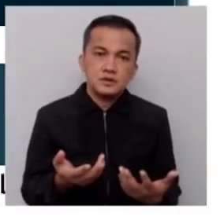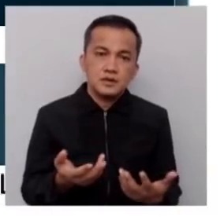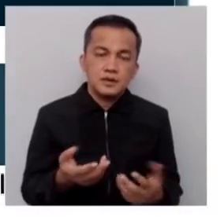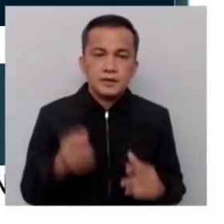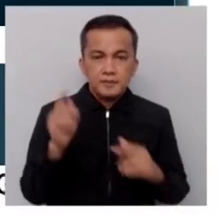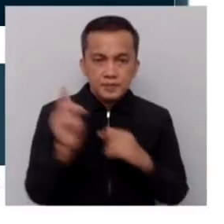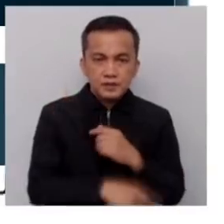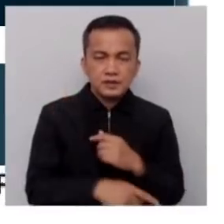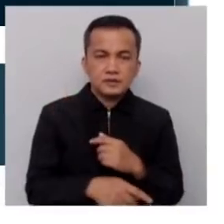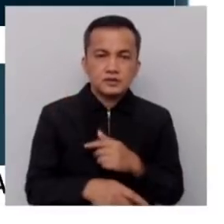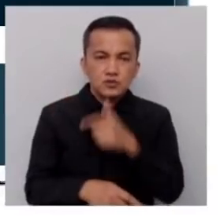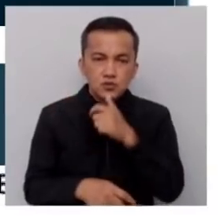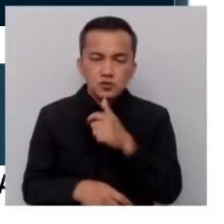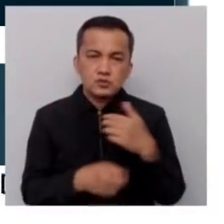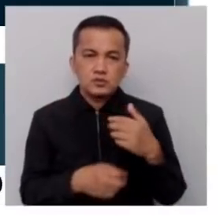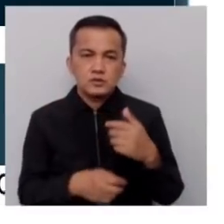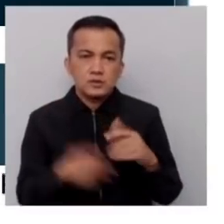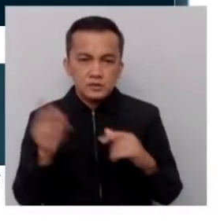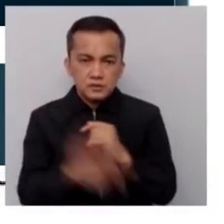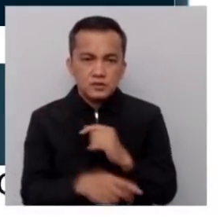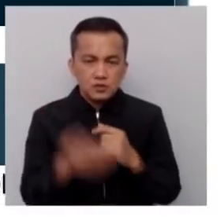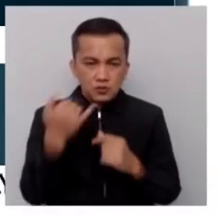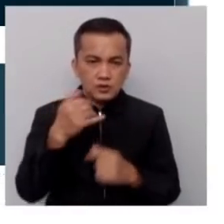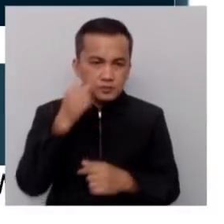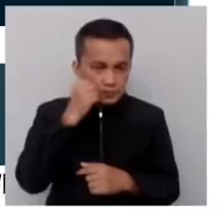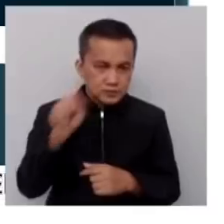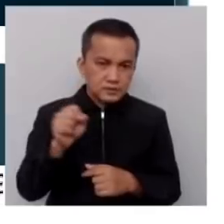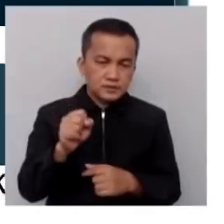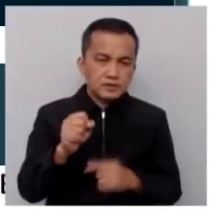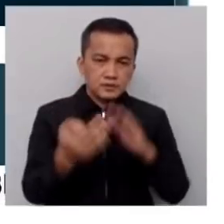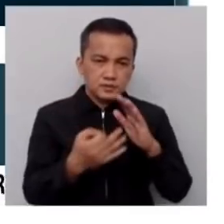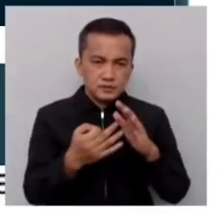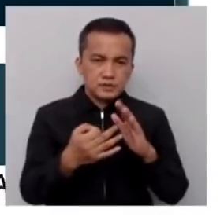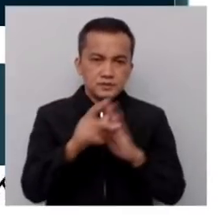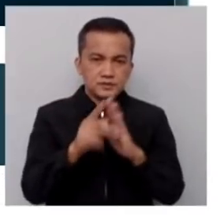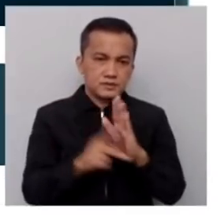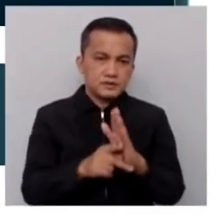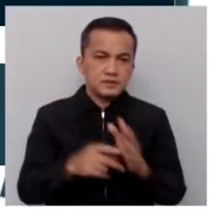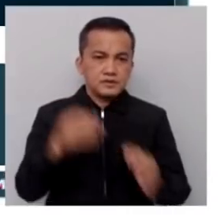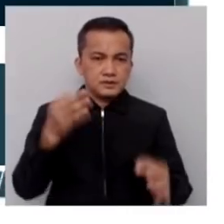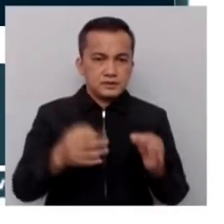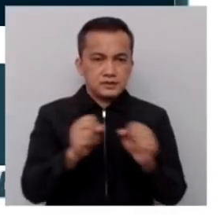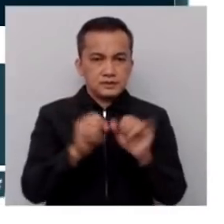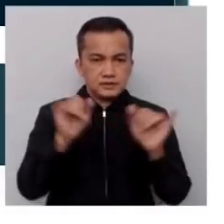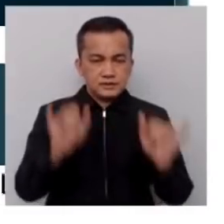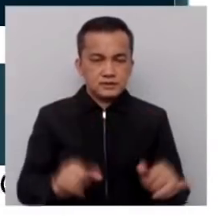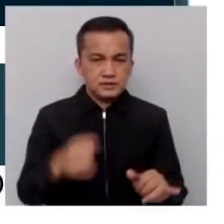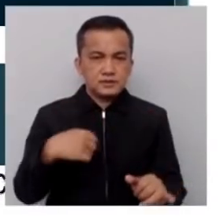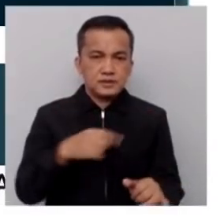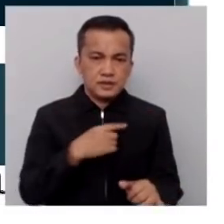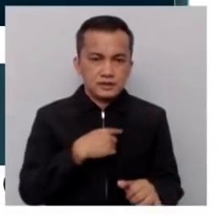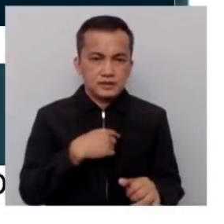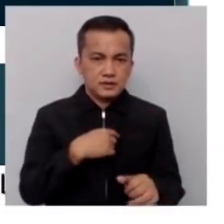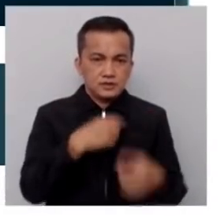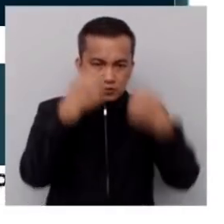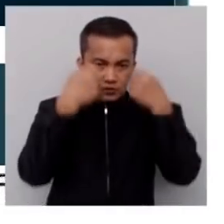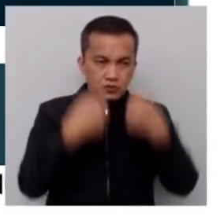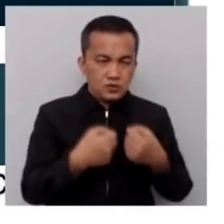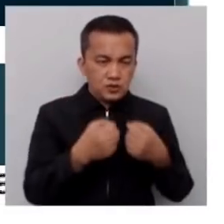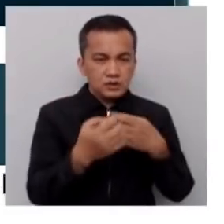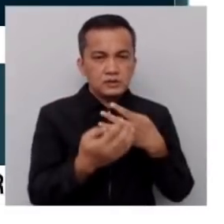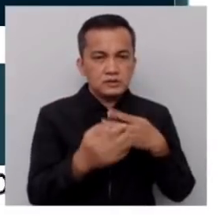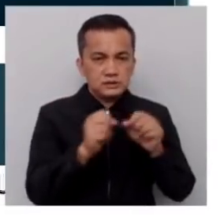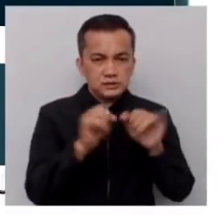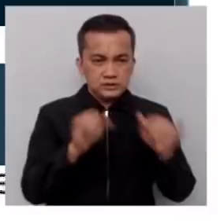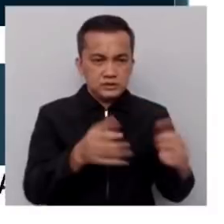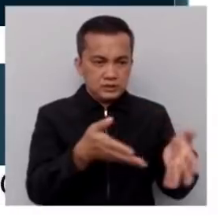parusahan na yung kailangan managot, kasi binayolate nila ang fundamental principles ng ating justice system, ng ating correctional system, and they are